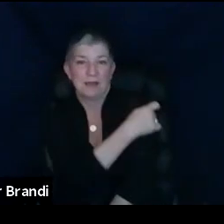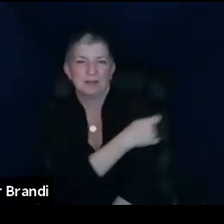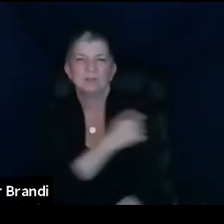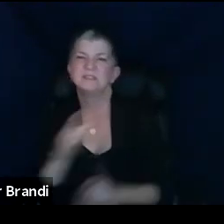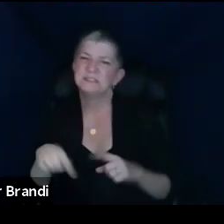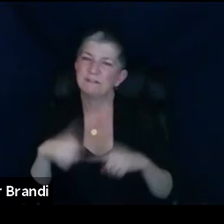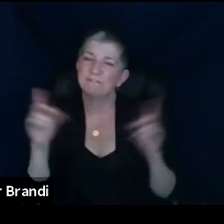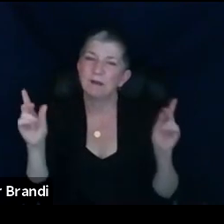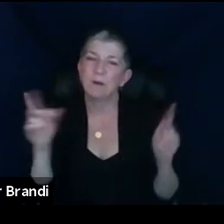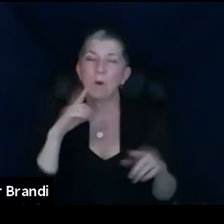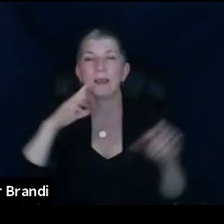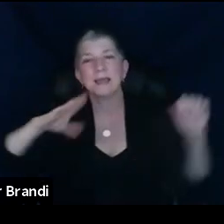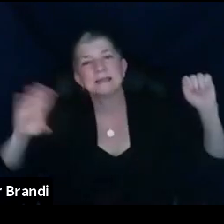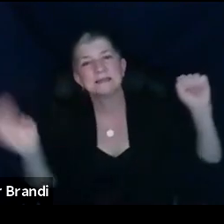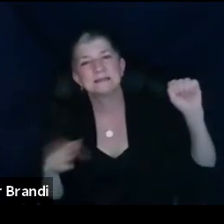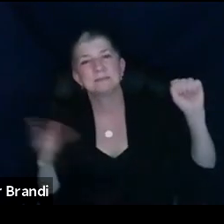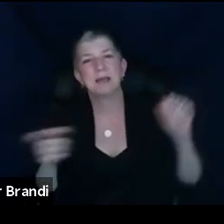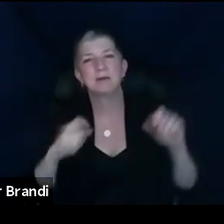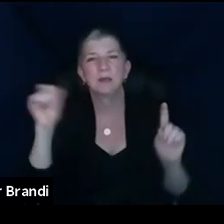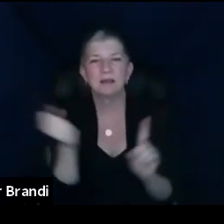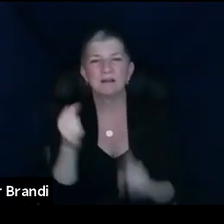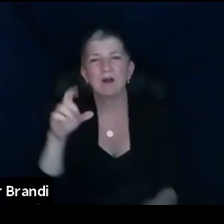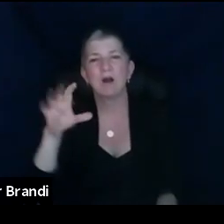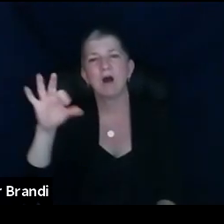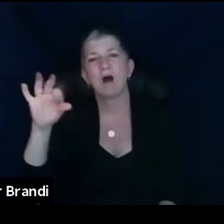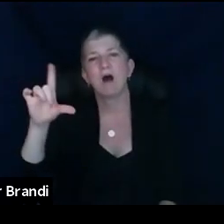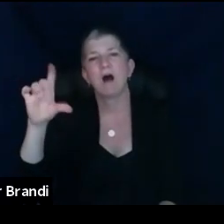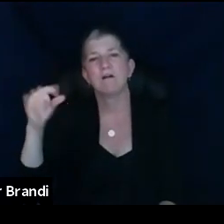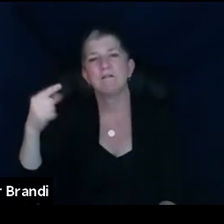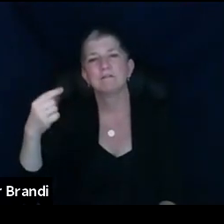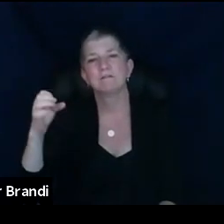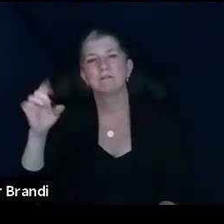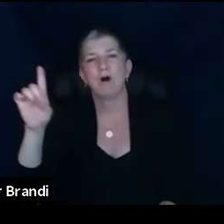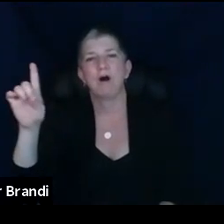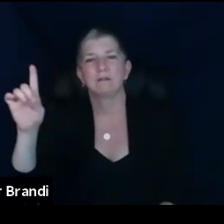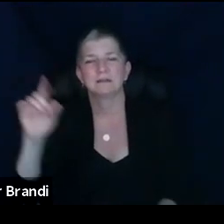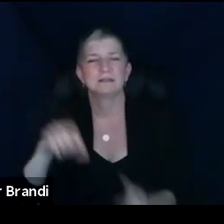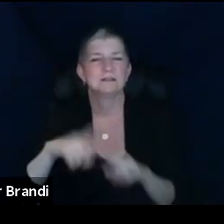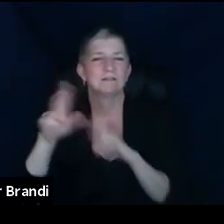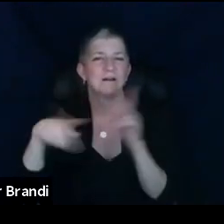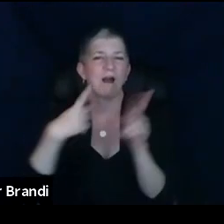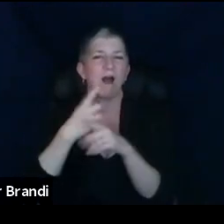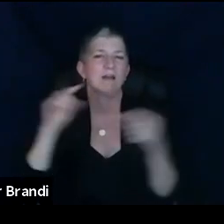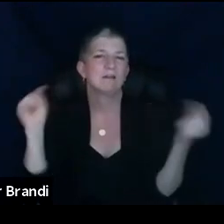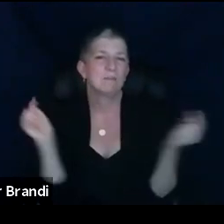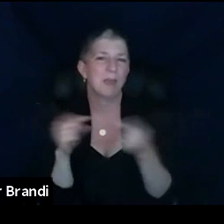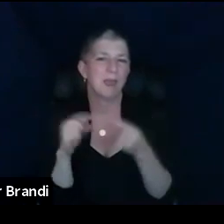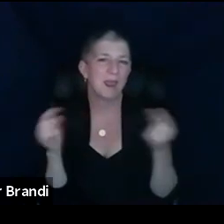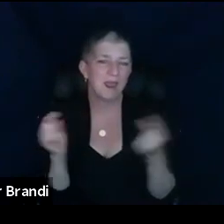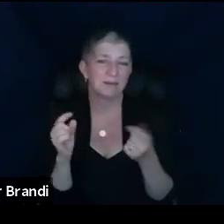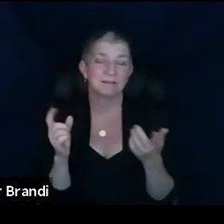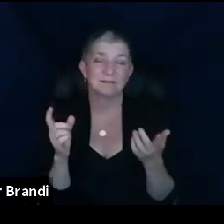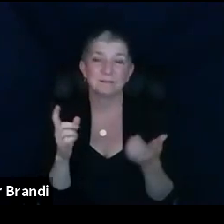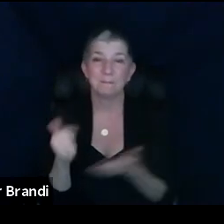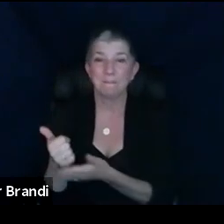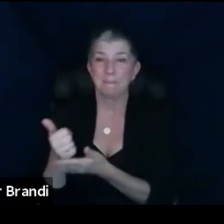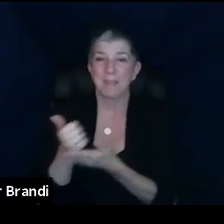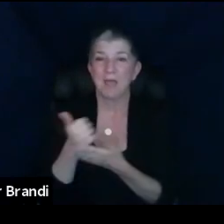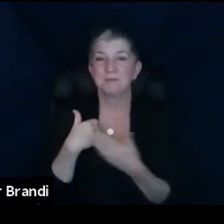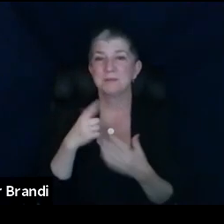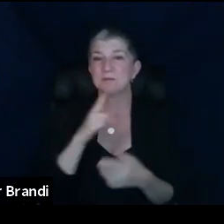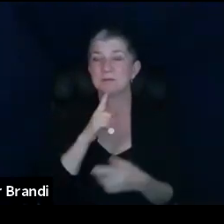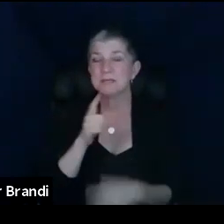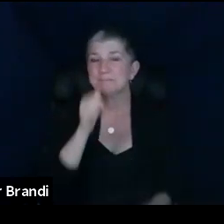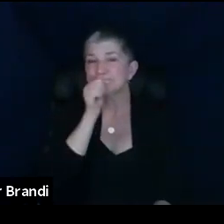spanked or getting flogged is a different sort of pain. And it helps deal with some of that pain, and